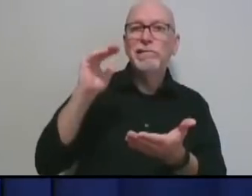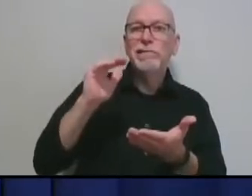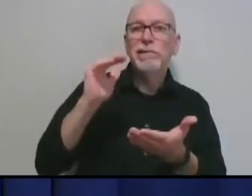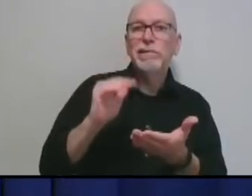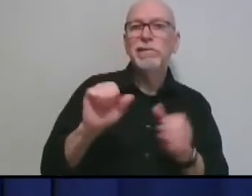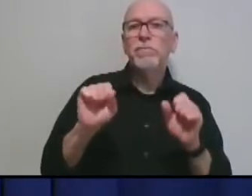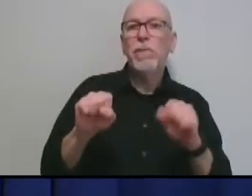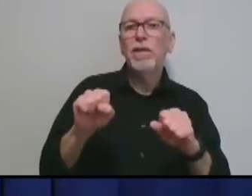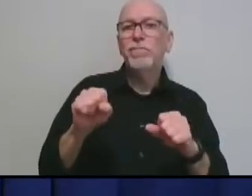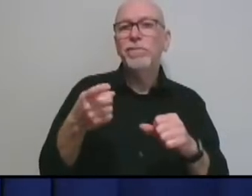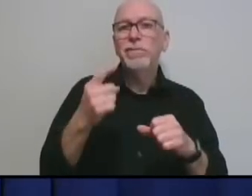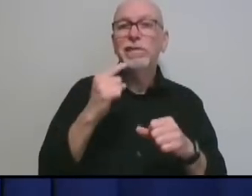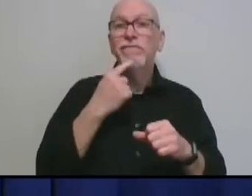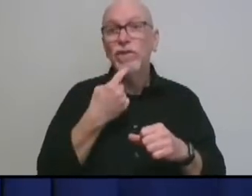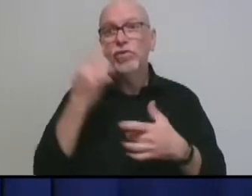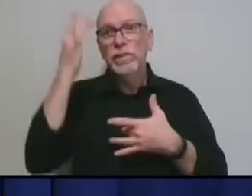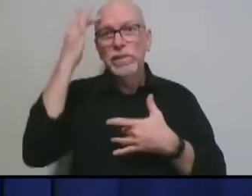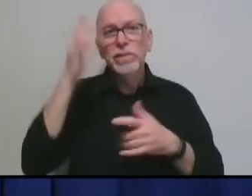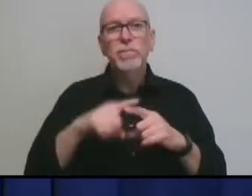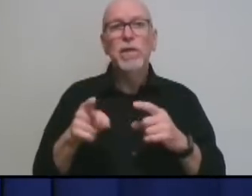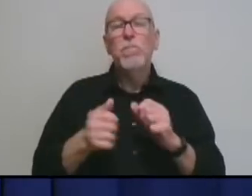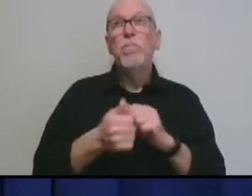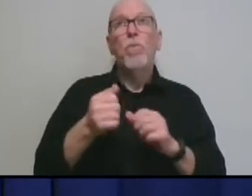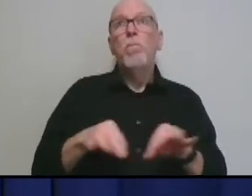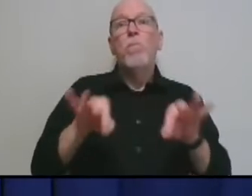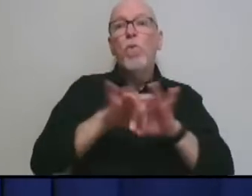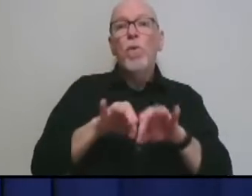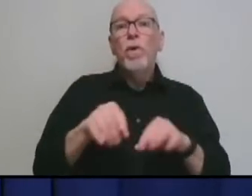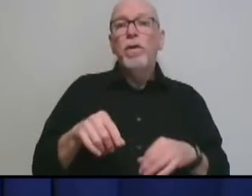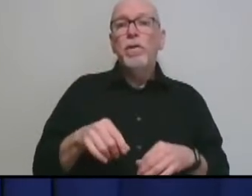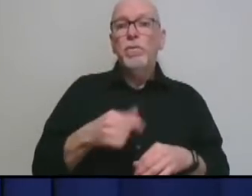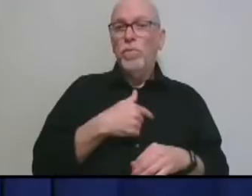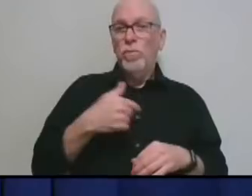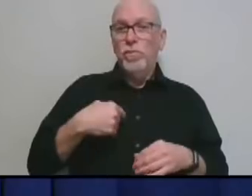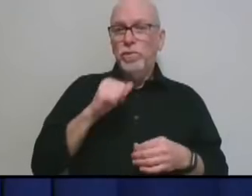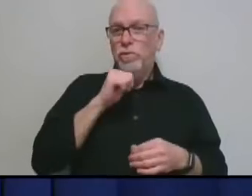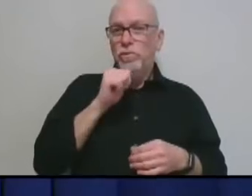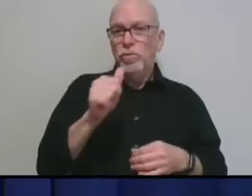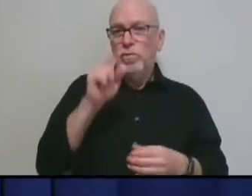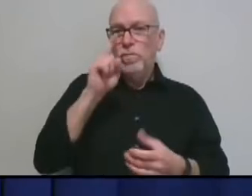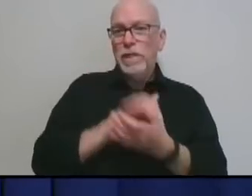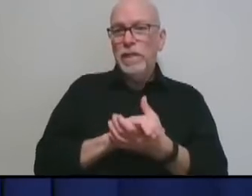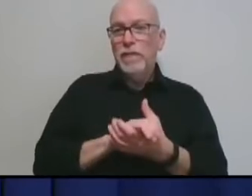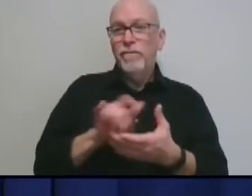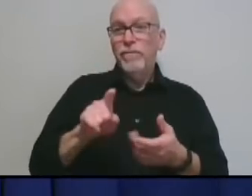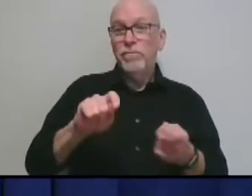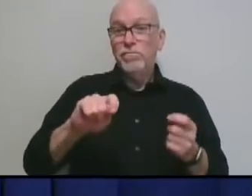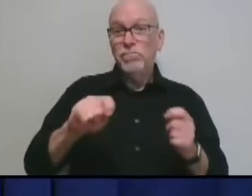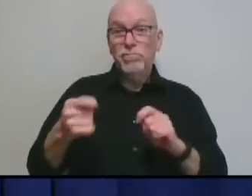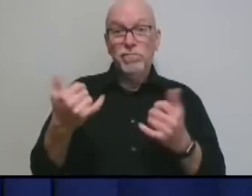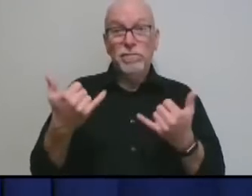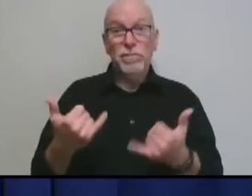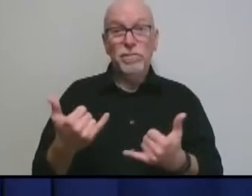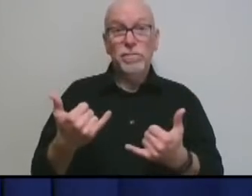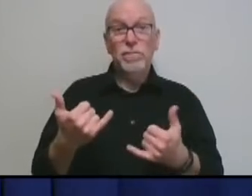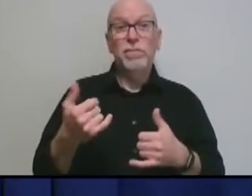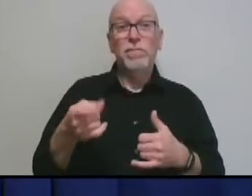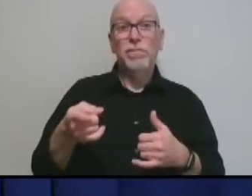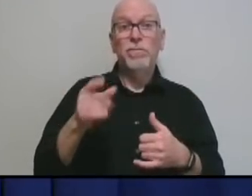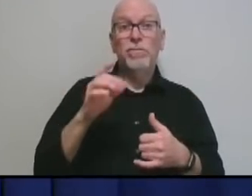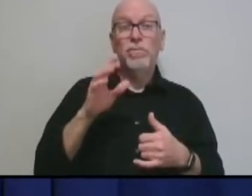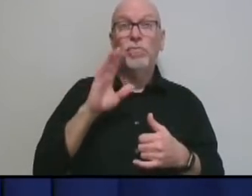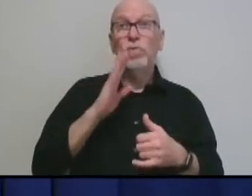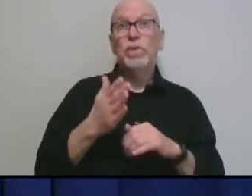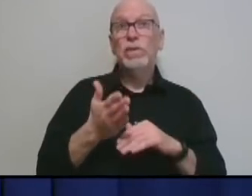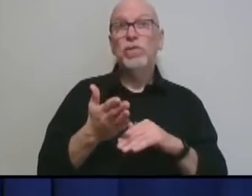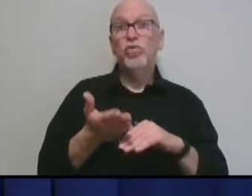potentially even severe disease. But most importantly, we do not believe that those variants currently decrease or increase